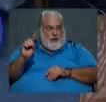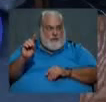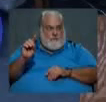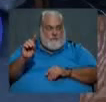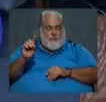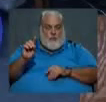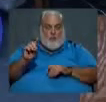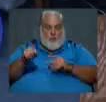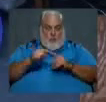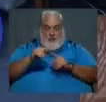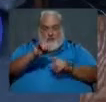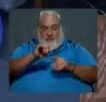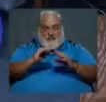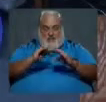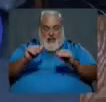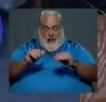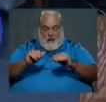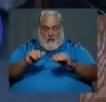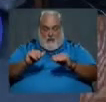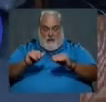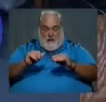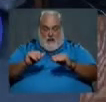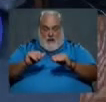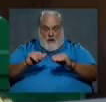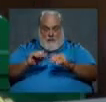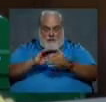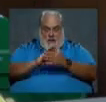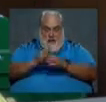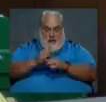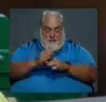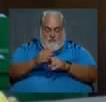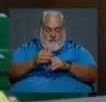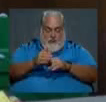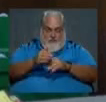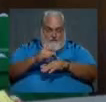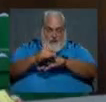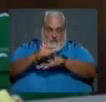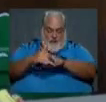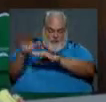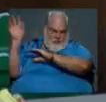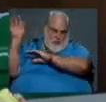this house became available, we moved it to this house. Okay, got it.